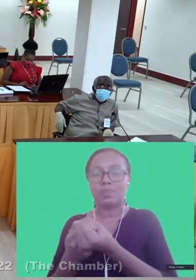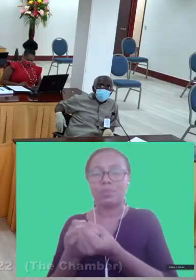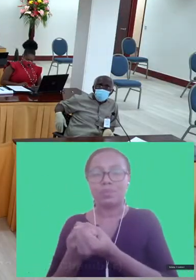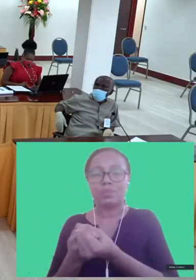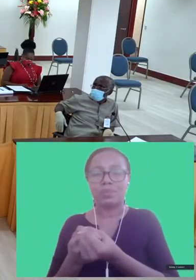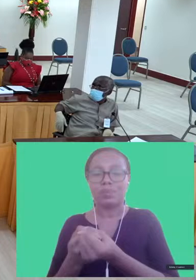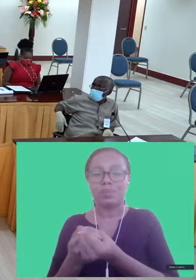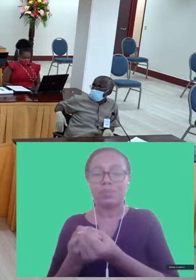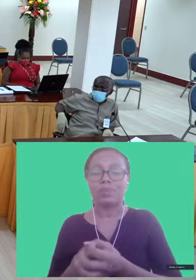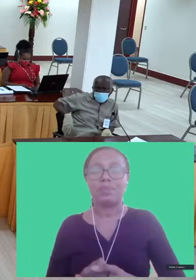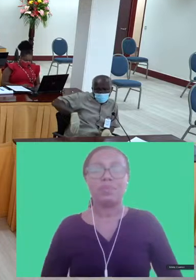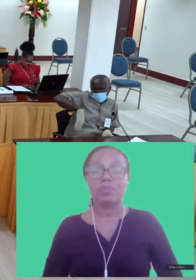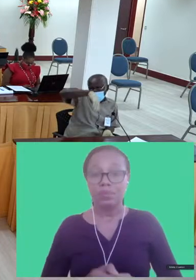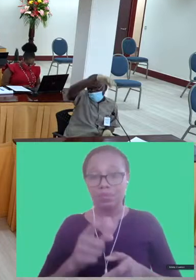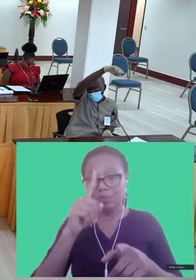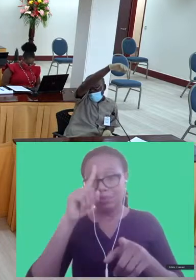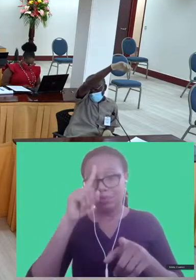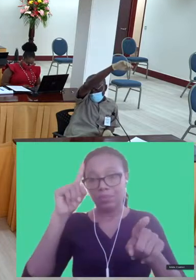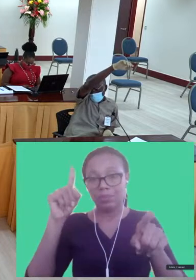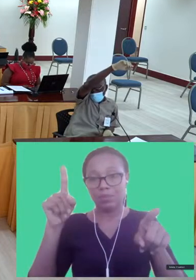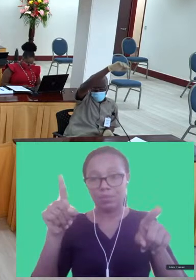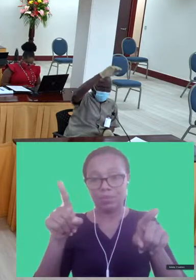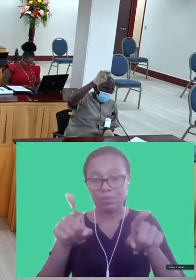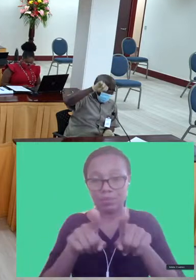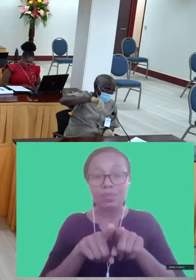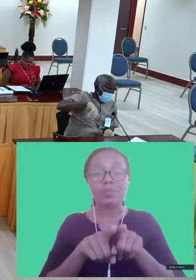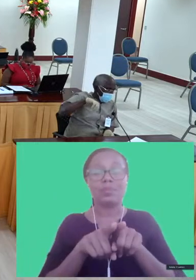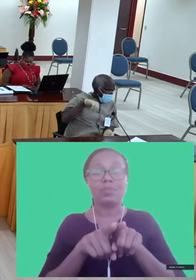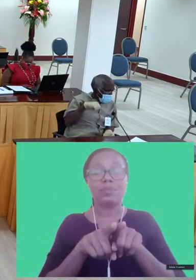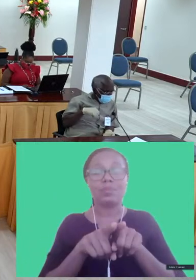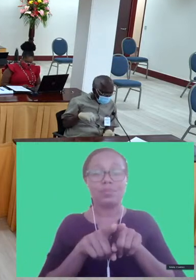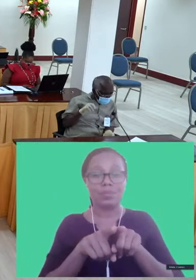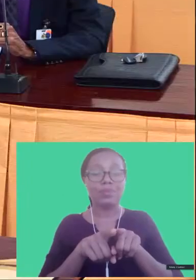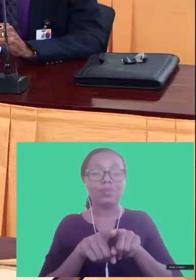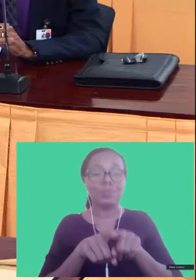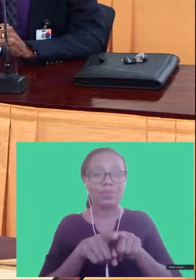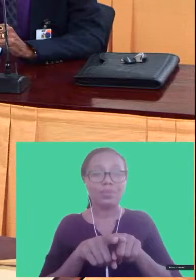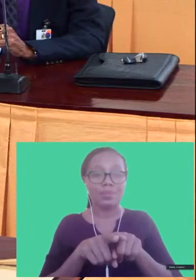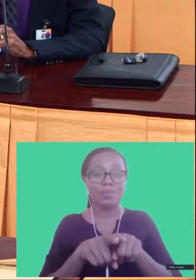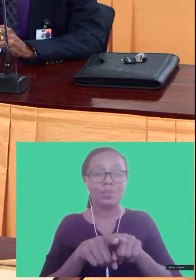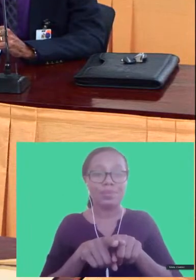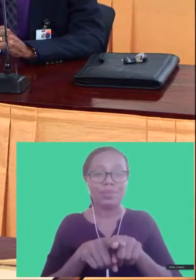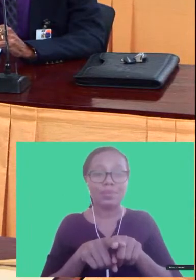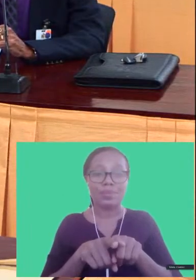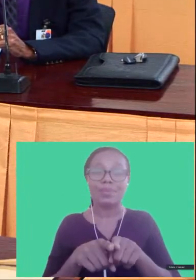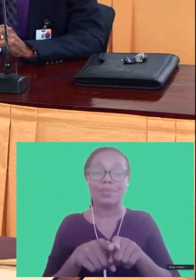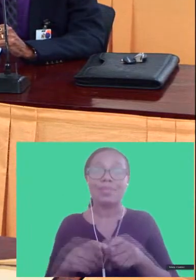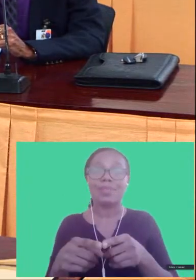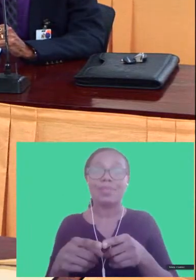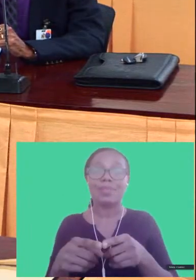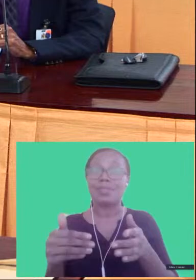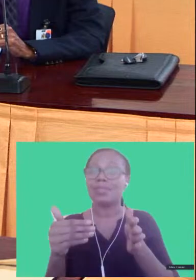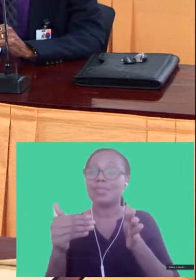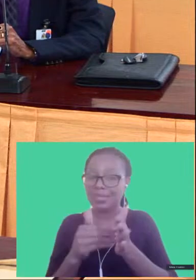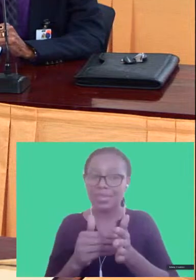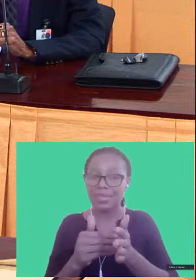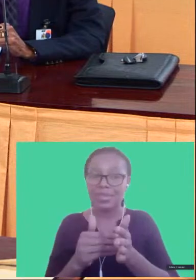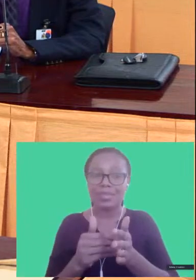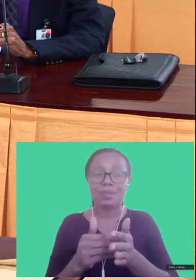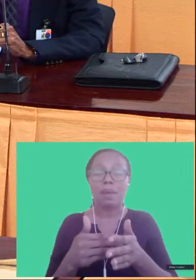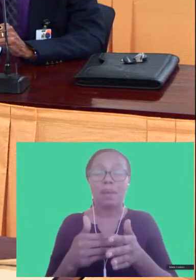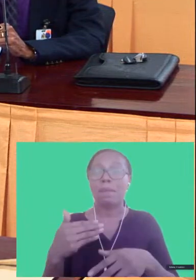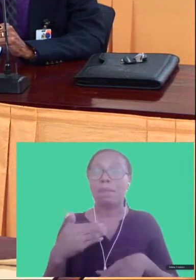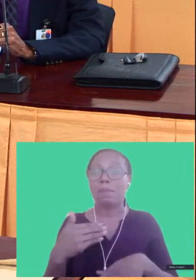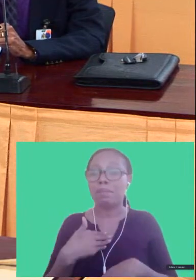Again, my ministry on the commerce and small business and entrepreneurship side has responsibility